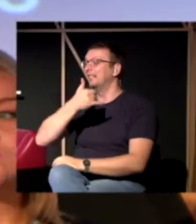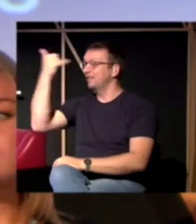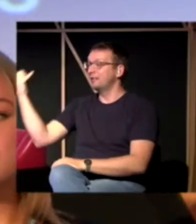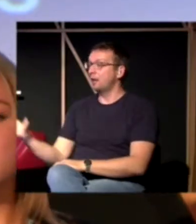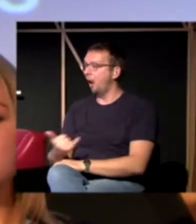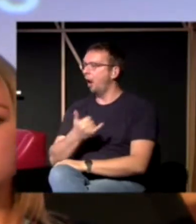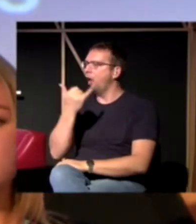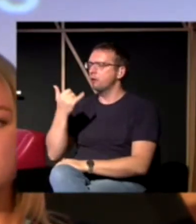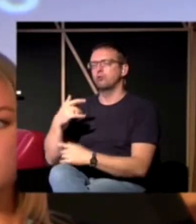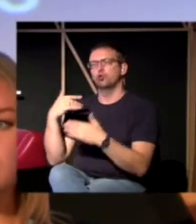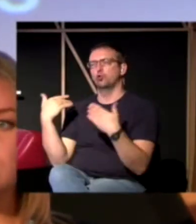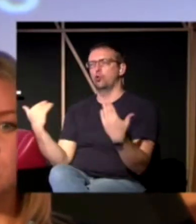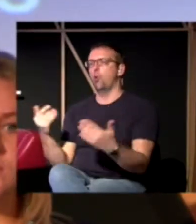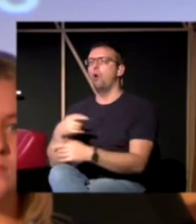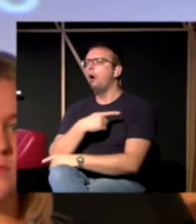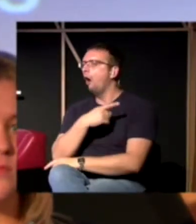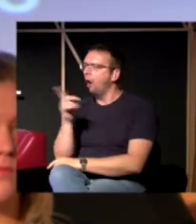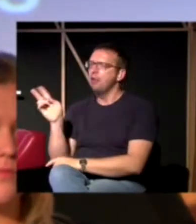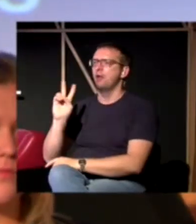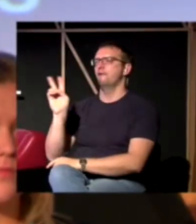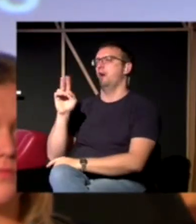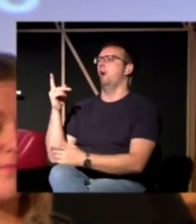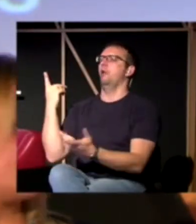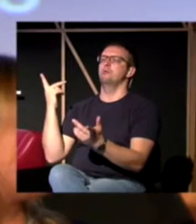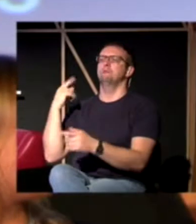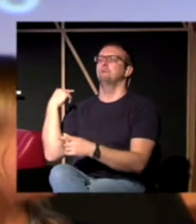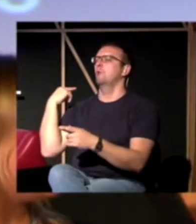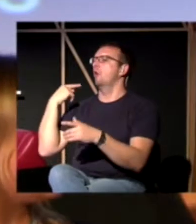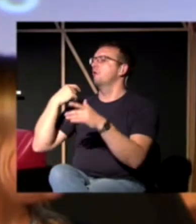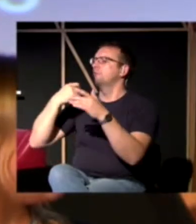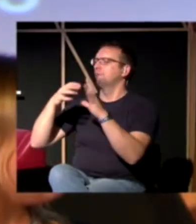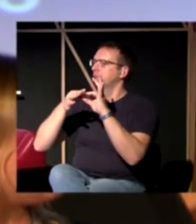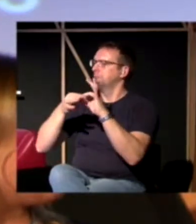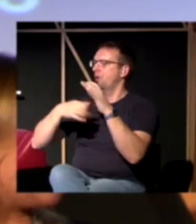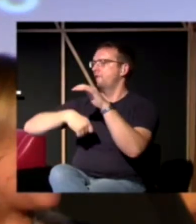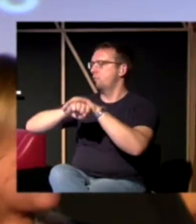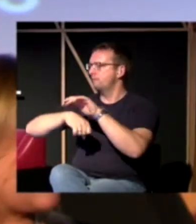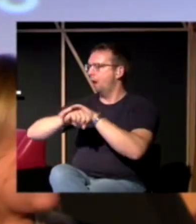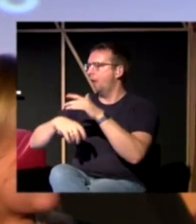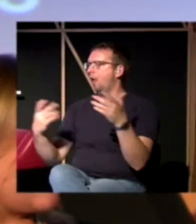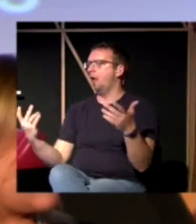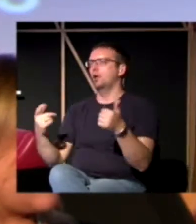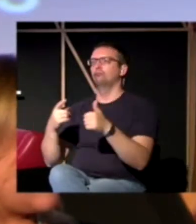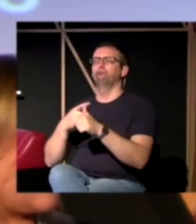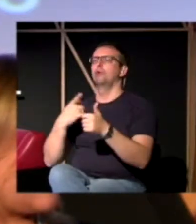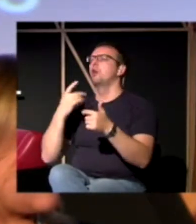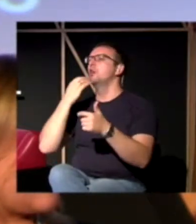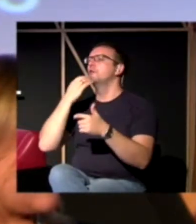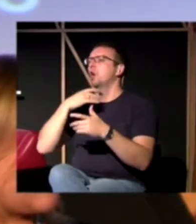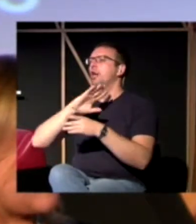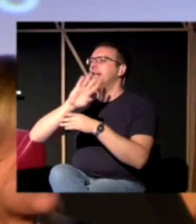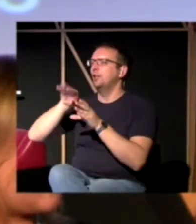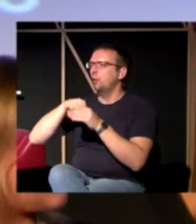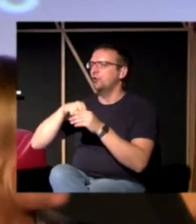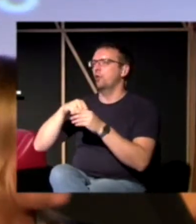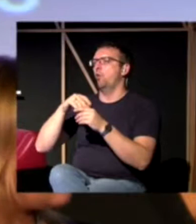the game in one clear message of access and inclusion for all. We call it Total Football, Total Access. You'll have found in your